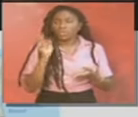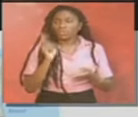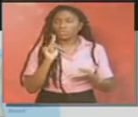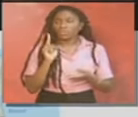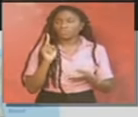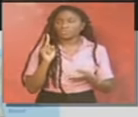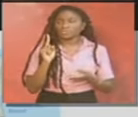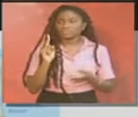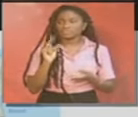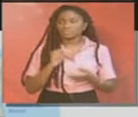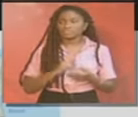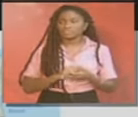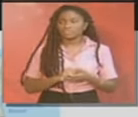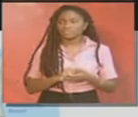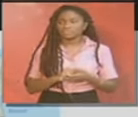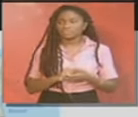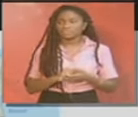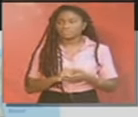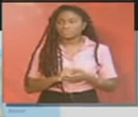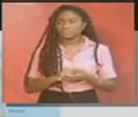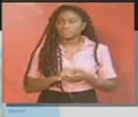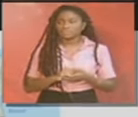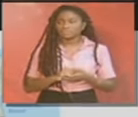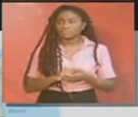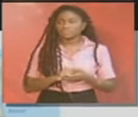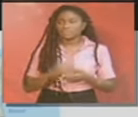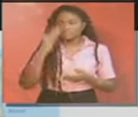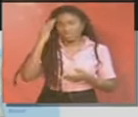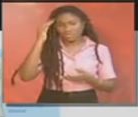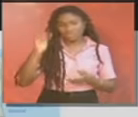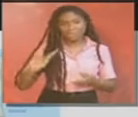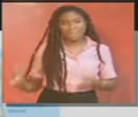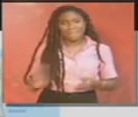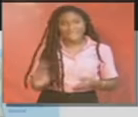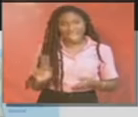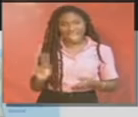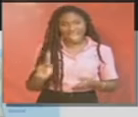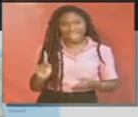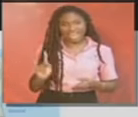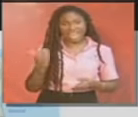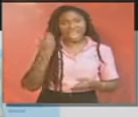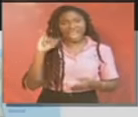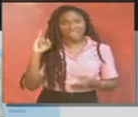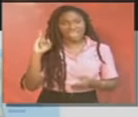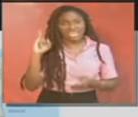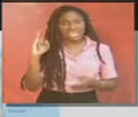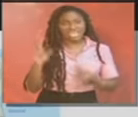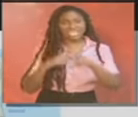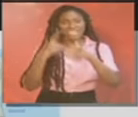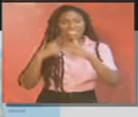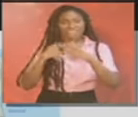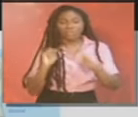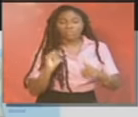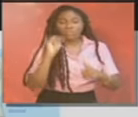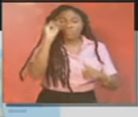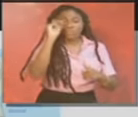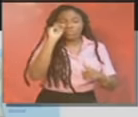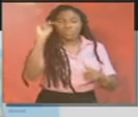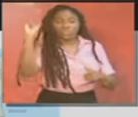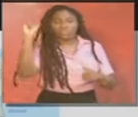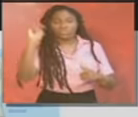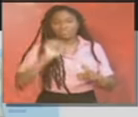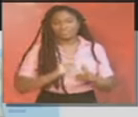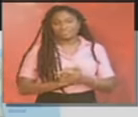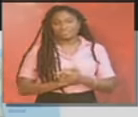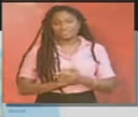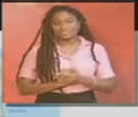sort of the population centers from Pinal through Caroni all the way up to some parts of the East-West corridor. And this is